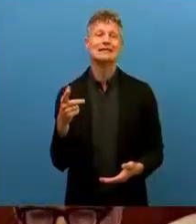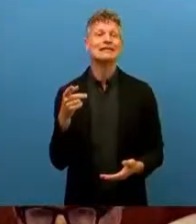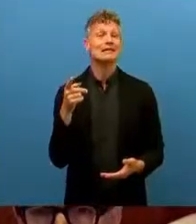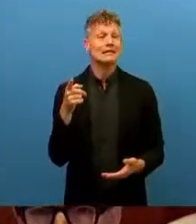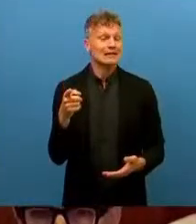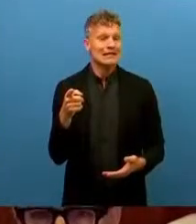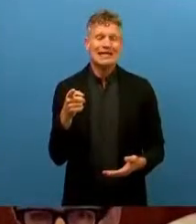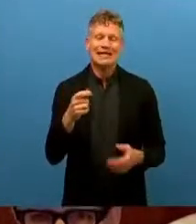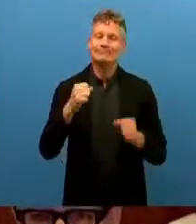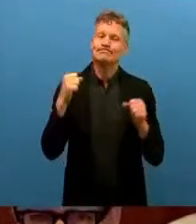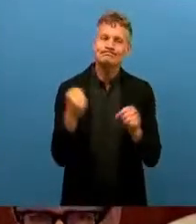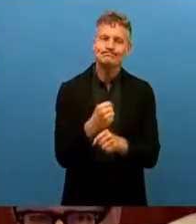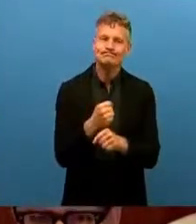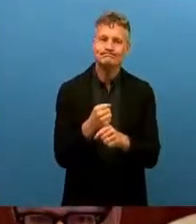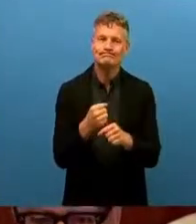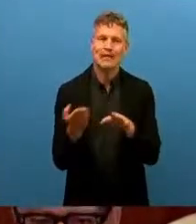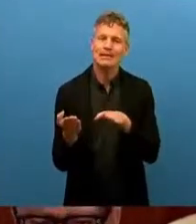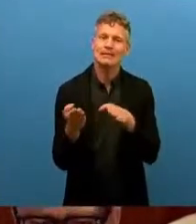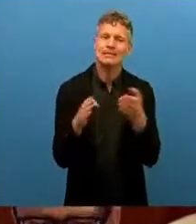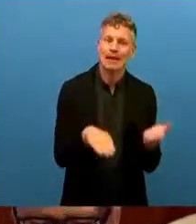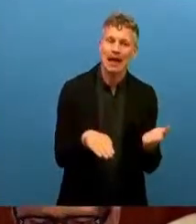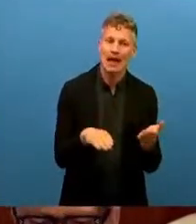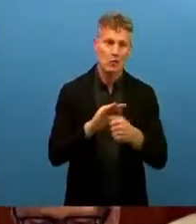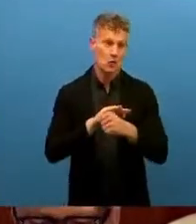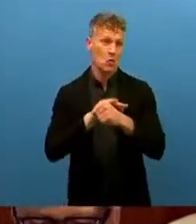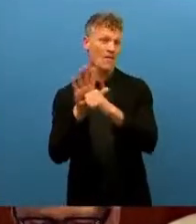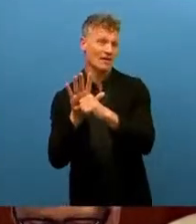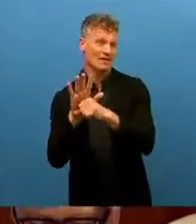pandemic. I miss you, buddy.